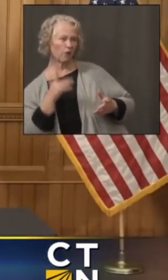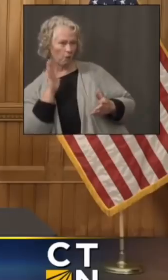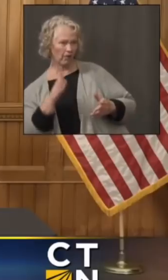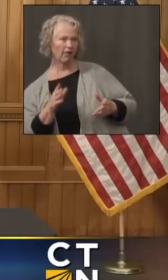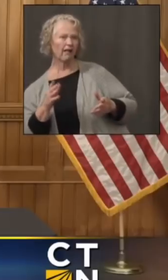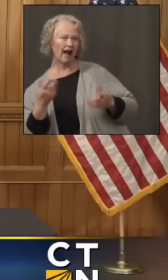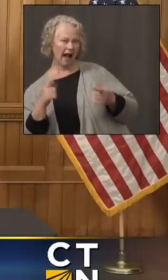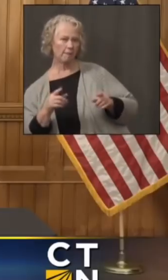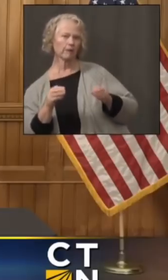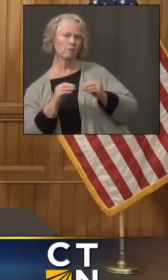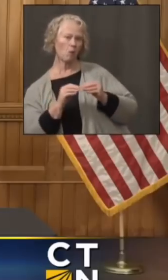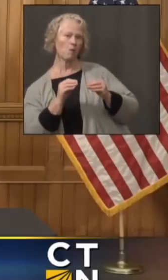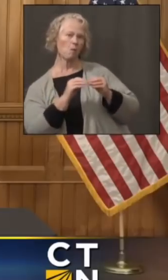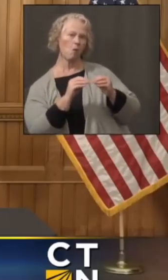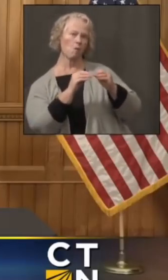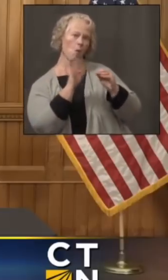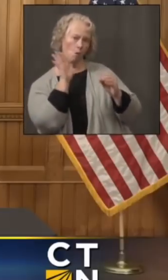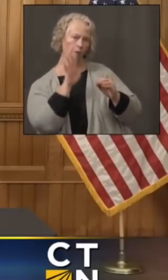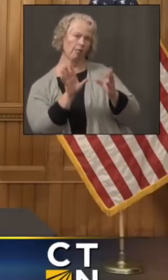be remote?